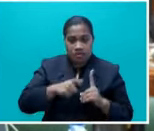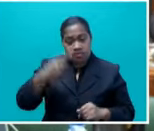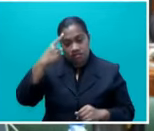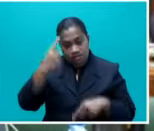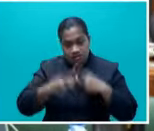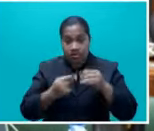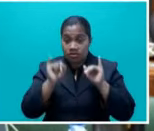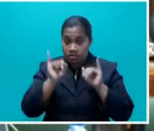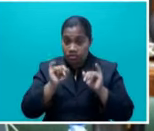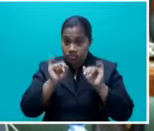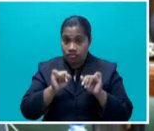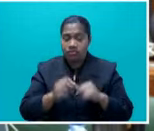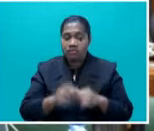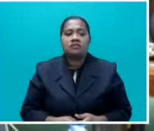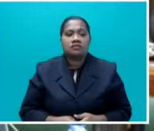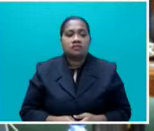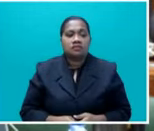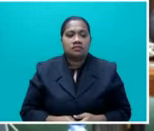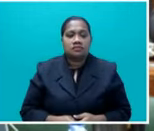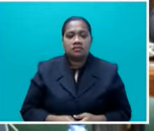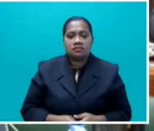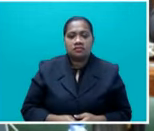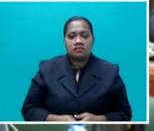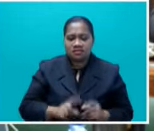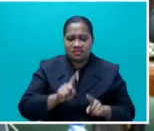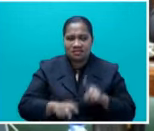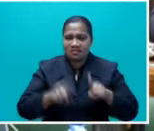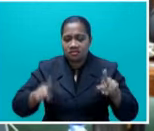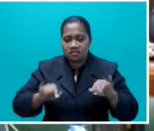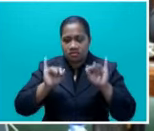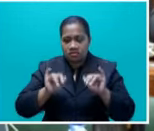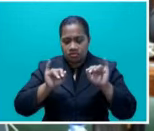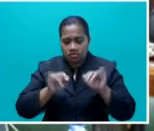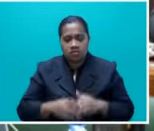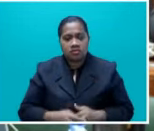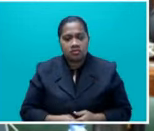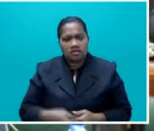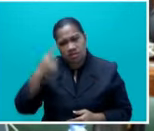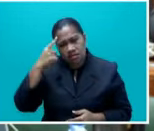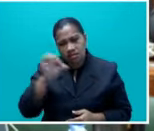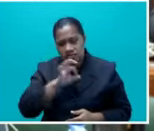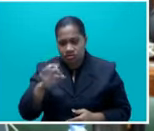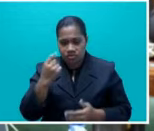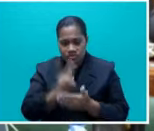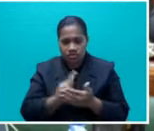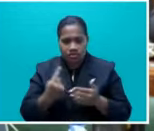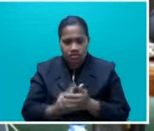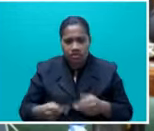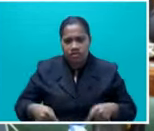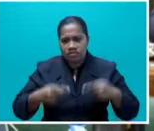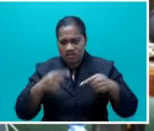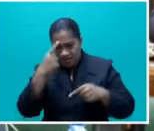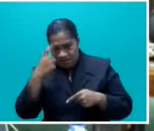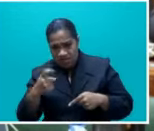issue, the pros and cons, and set out those to make up their own minds. Thinkers do not just oppose an idea for